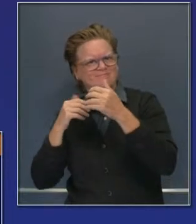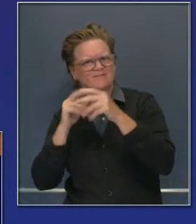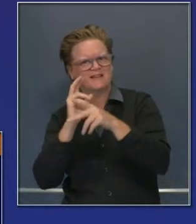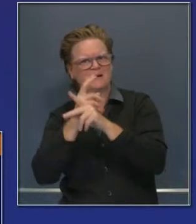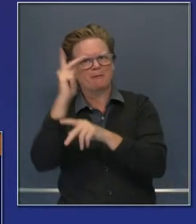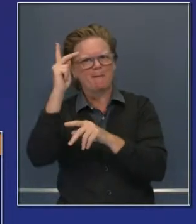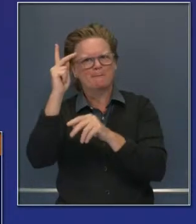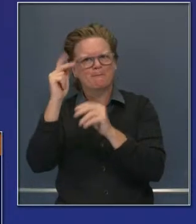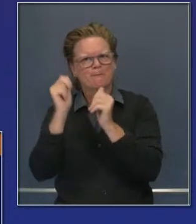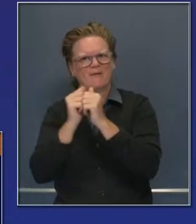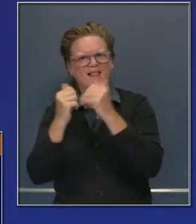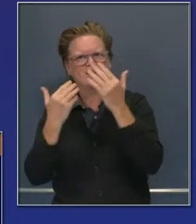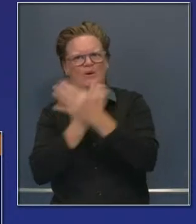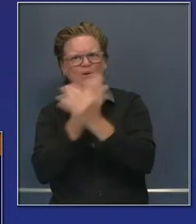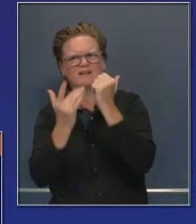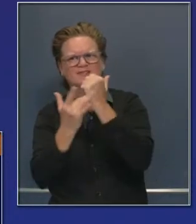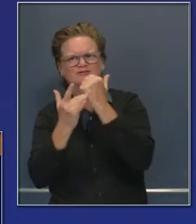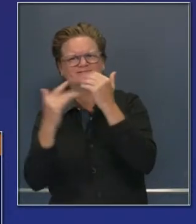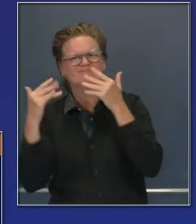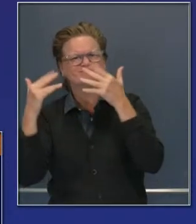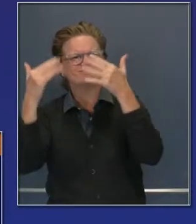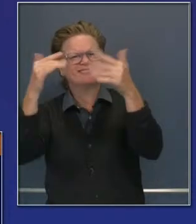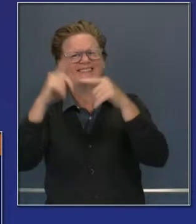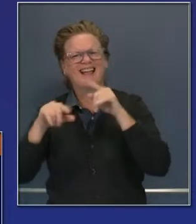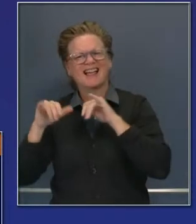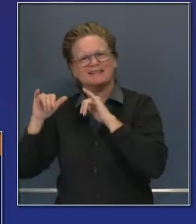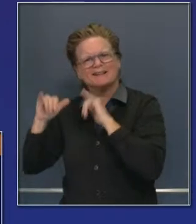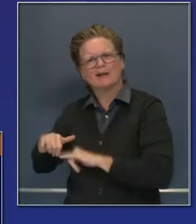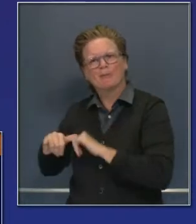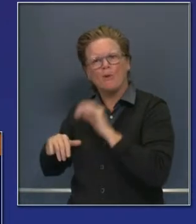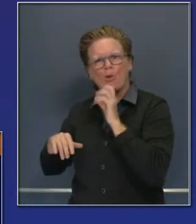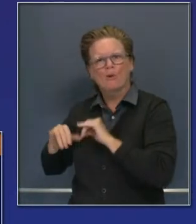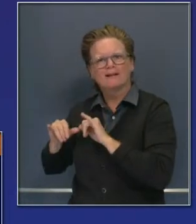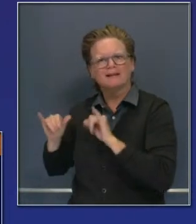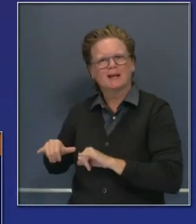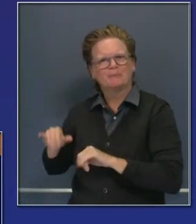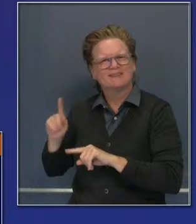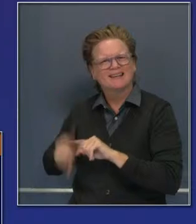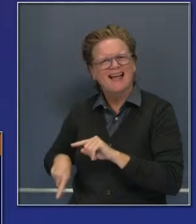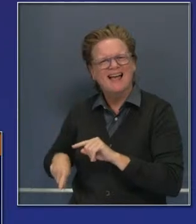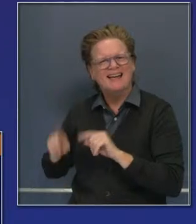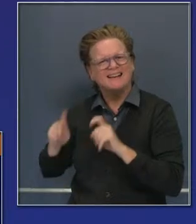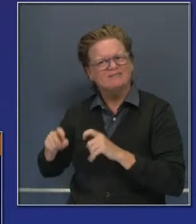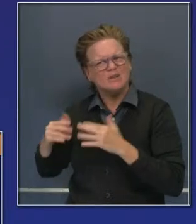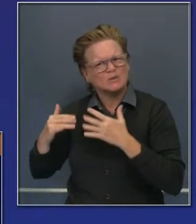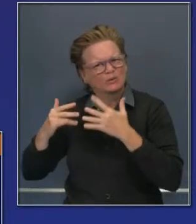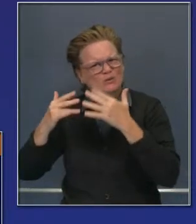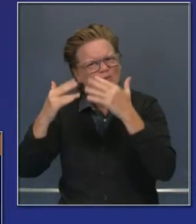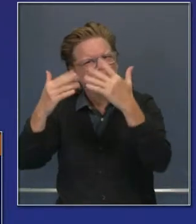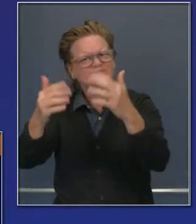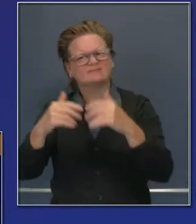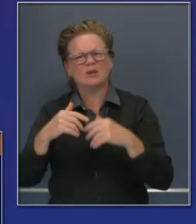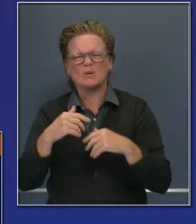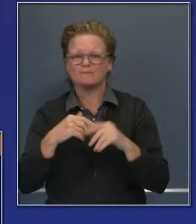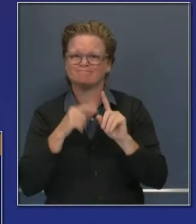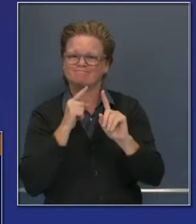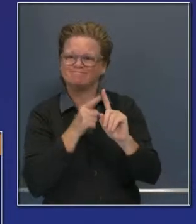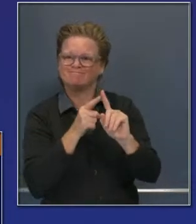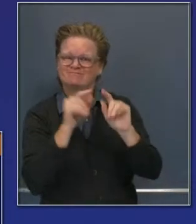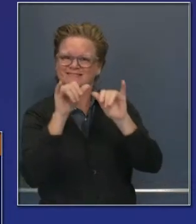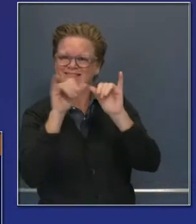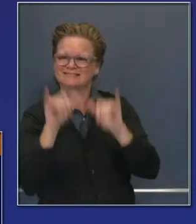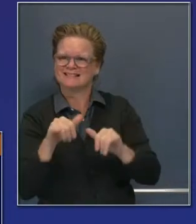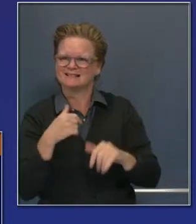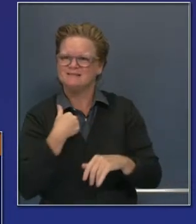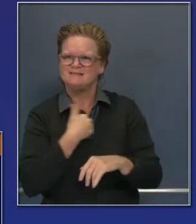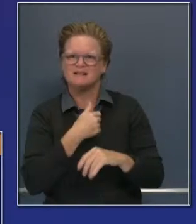one analysis, suggests how low the bar is in terms of our systems across this nation. And so I'm not here to